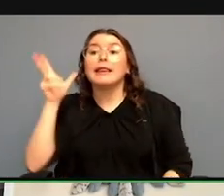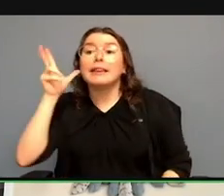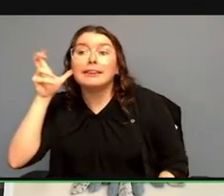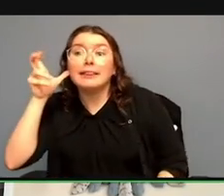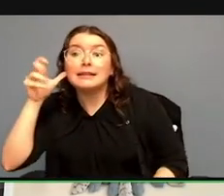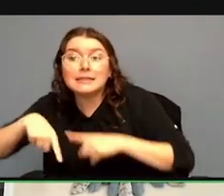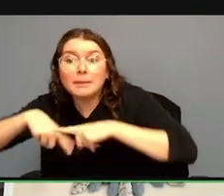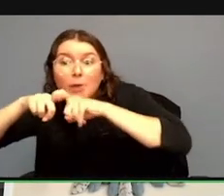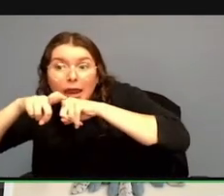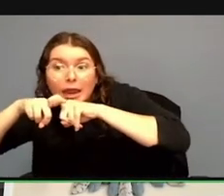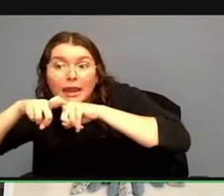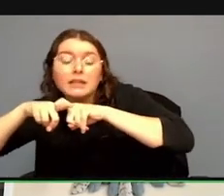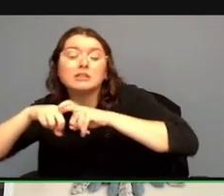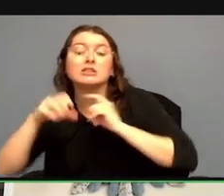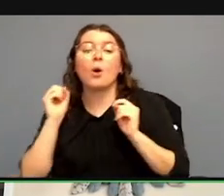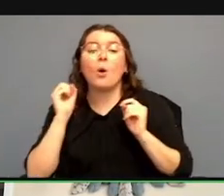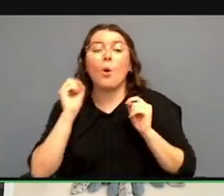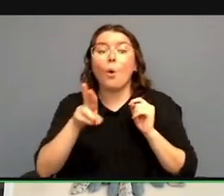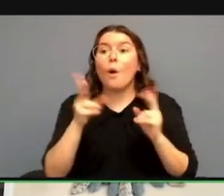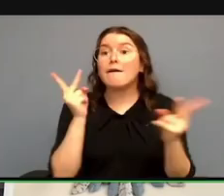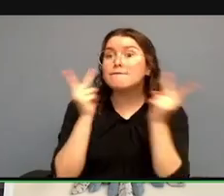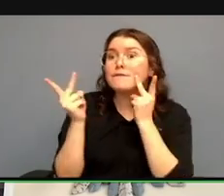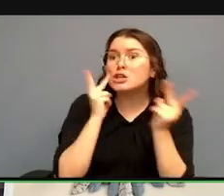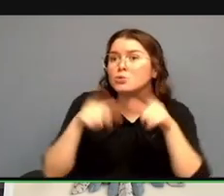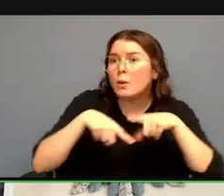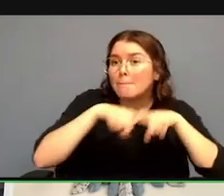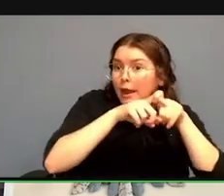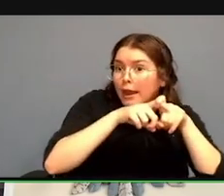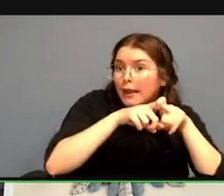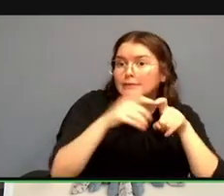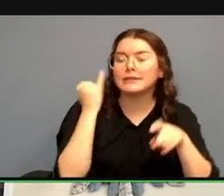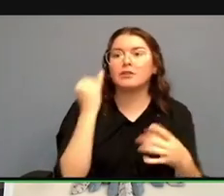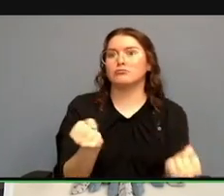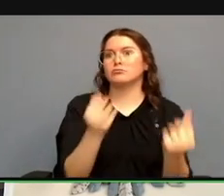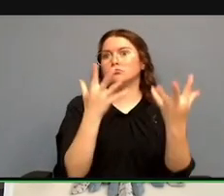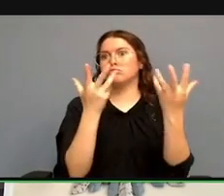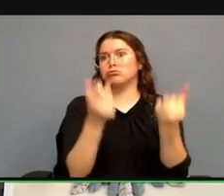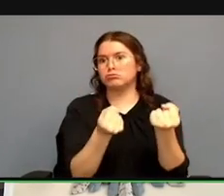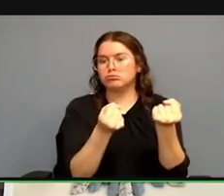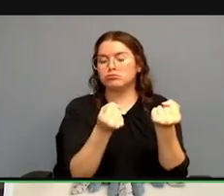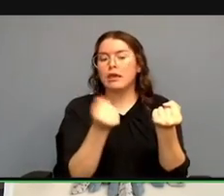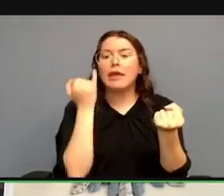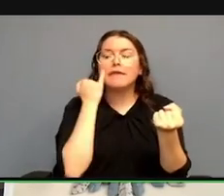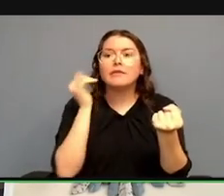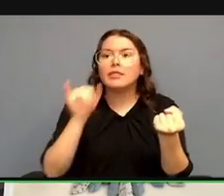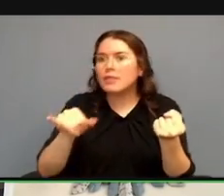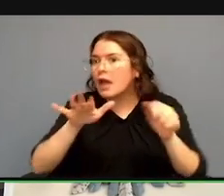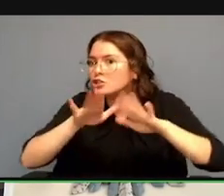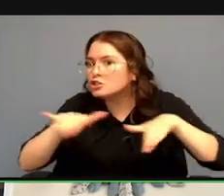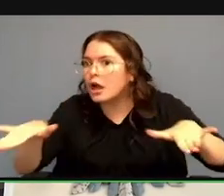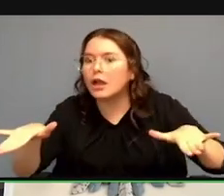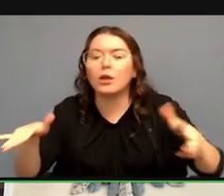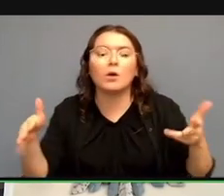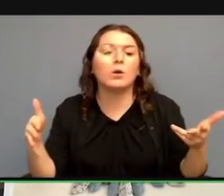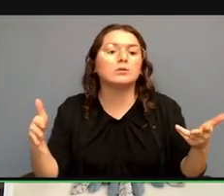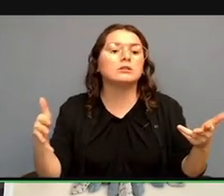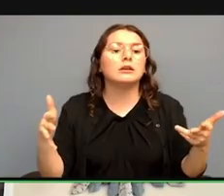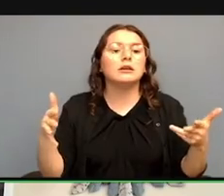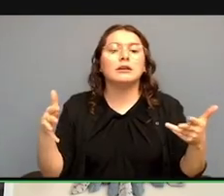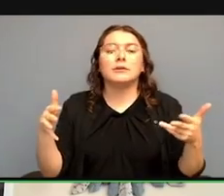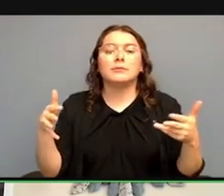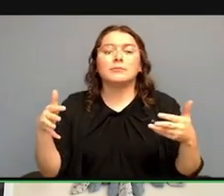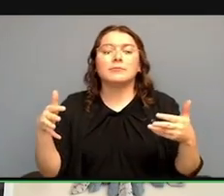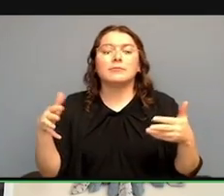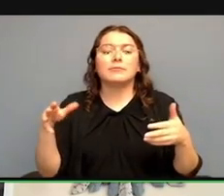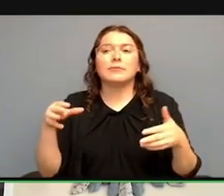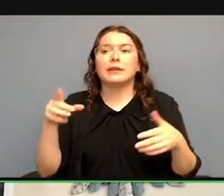or, visual breaks if they're a signer. If that child is in an assessment when